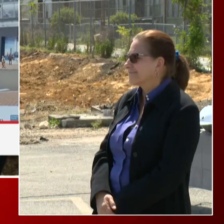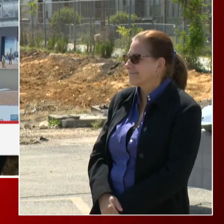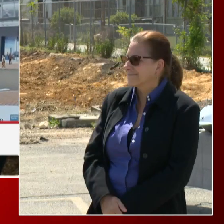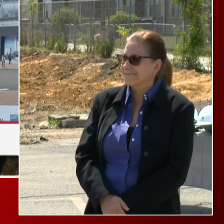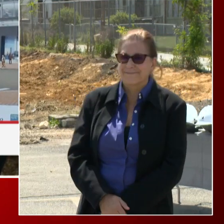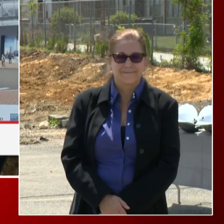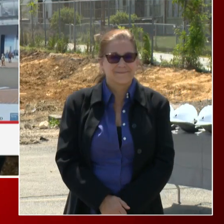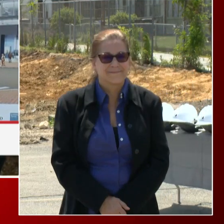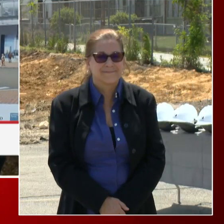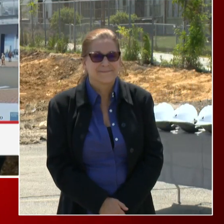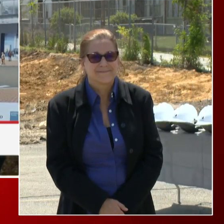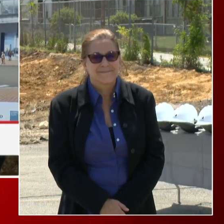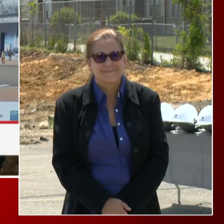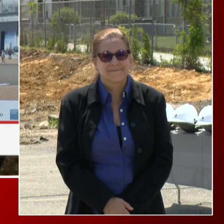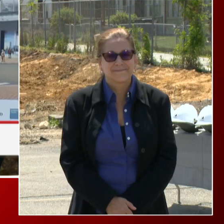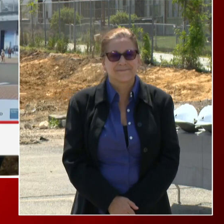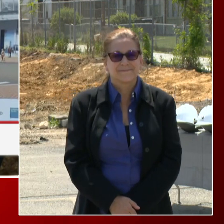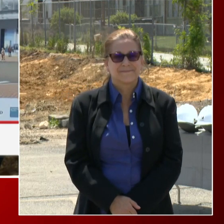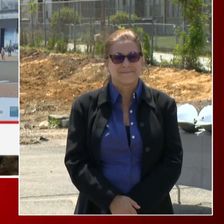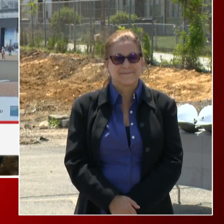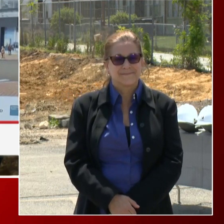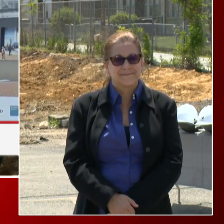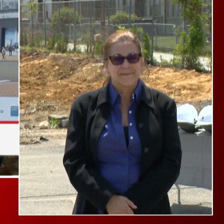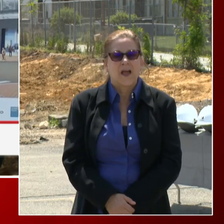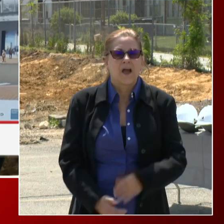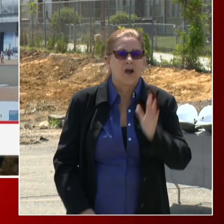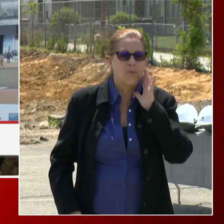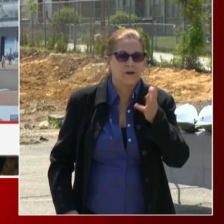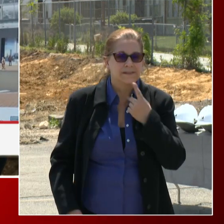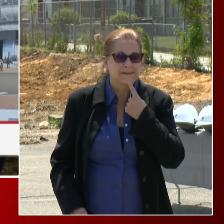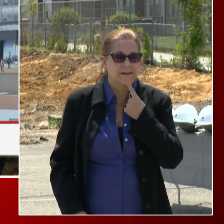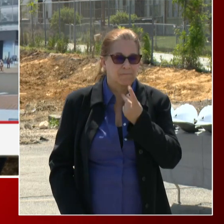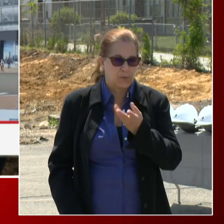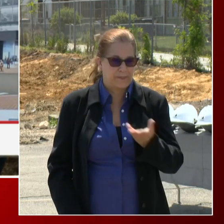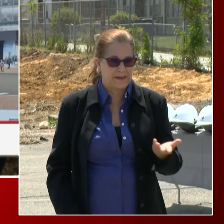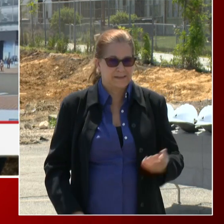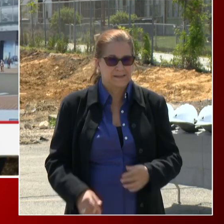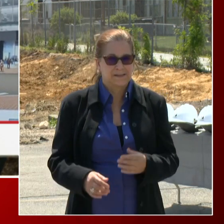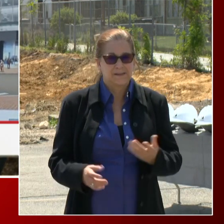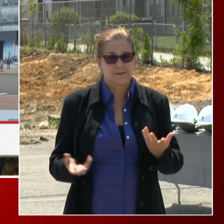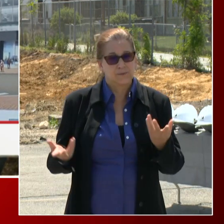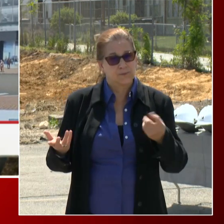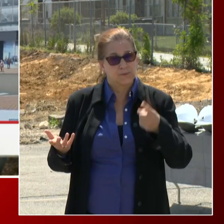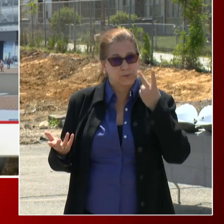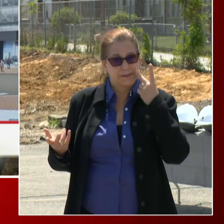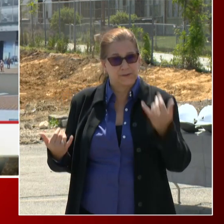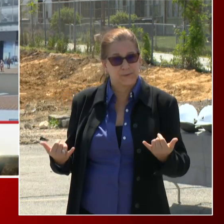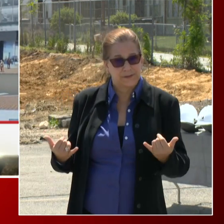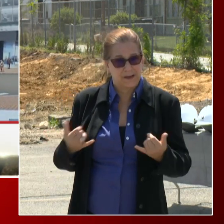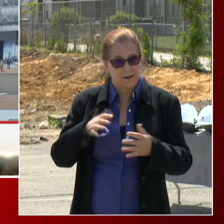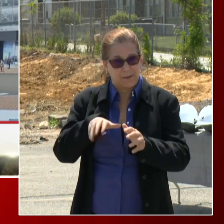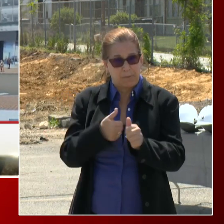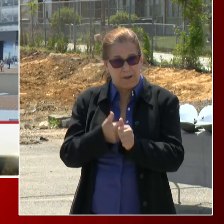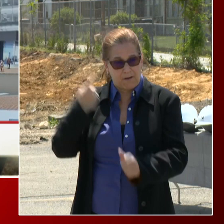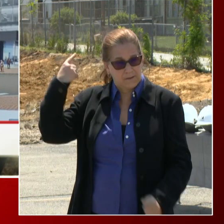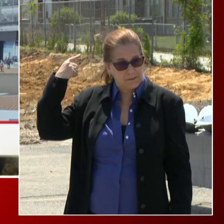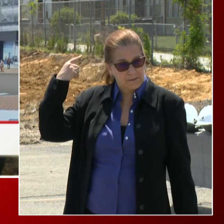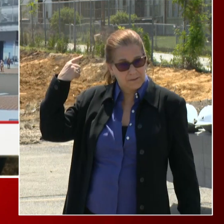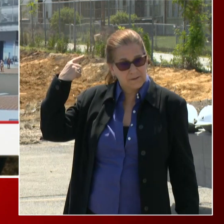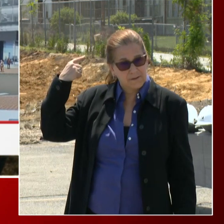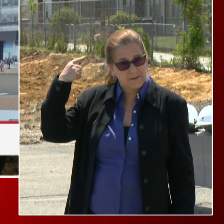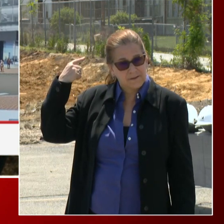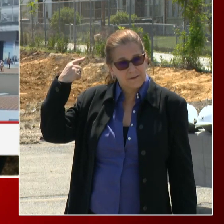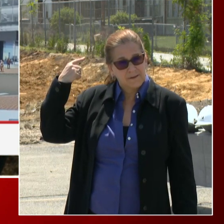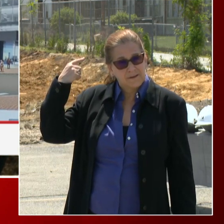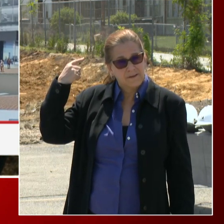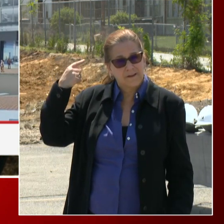I just want to say a couple of brief words. What you see today behind you is somewhat like a Broadway